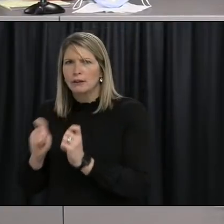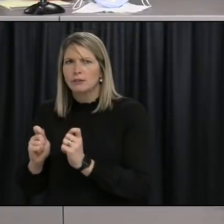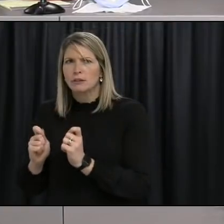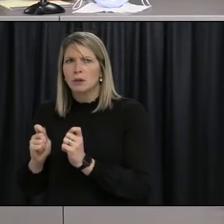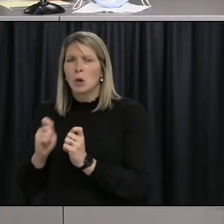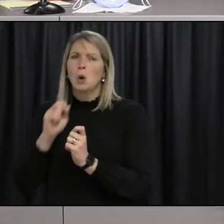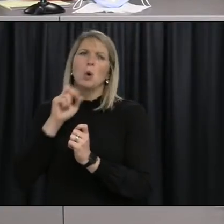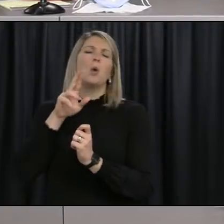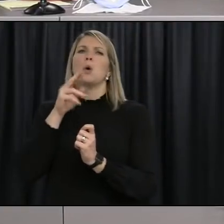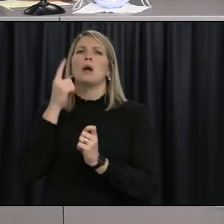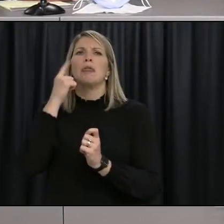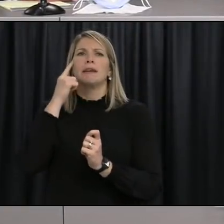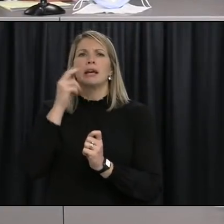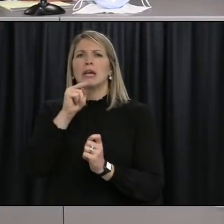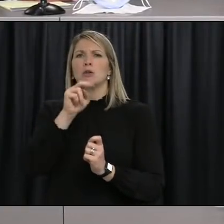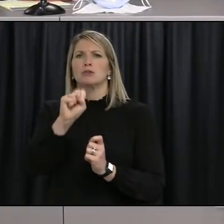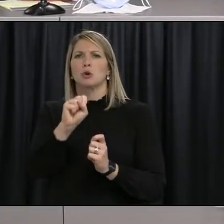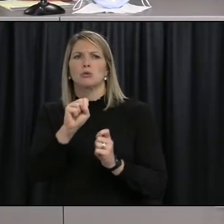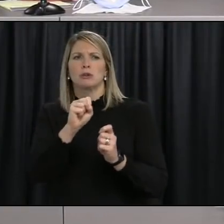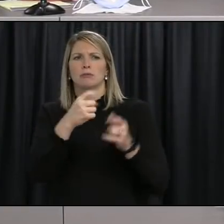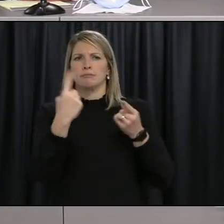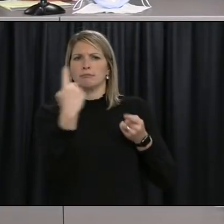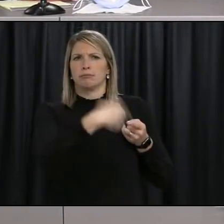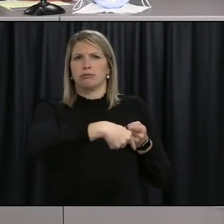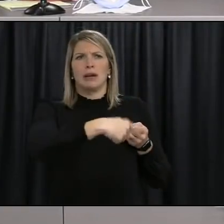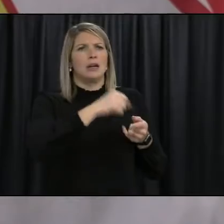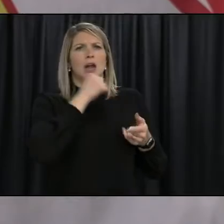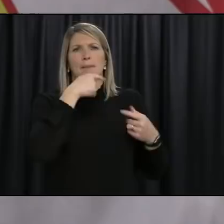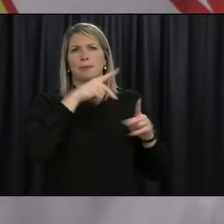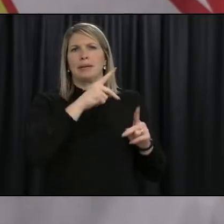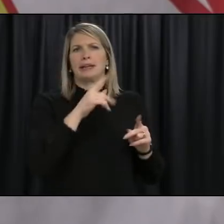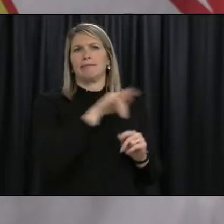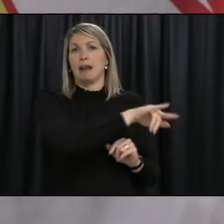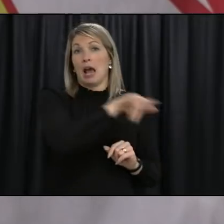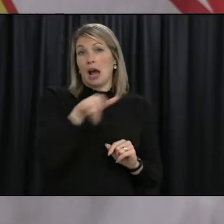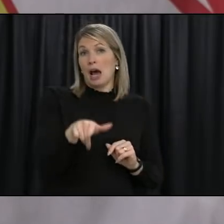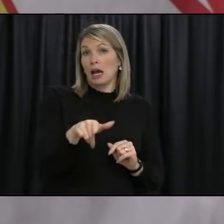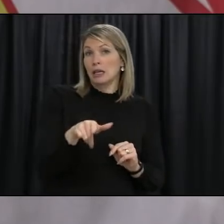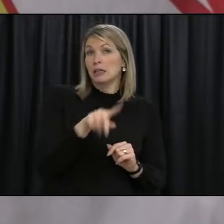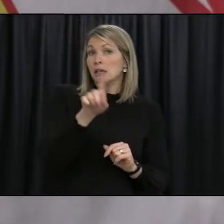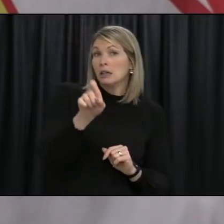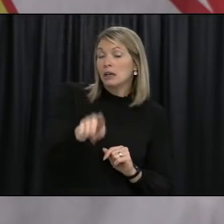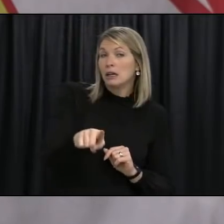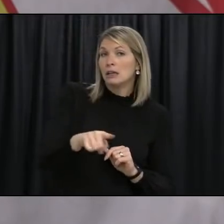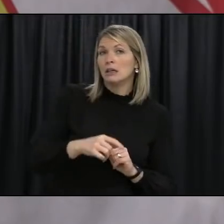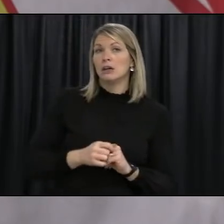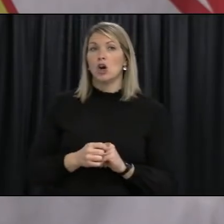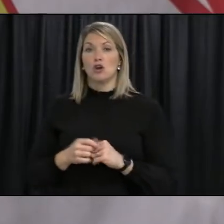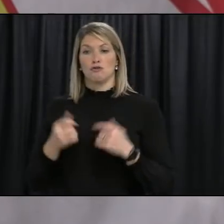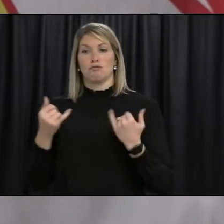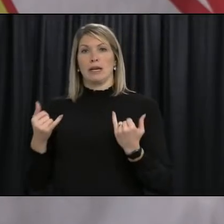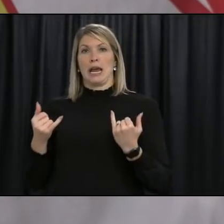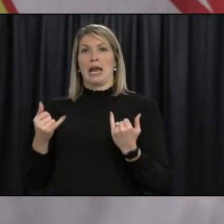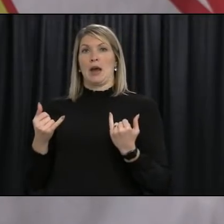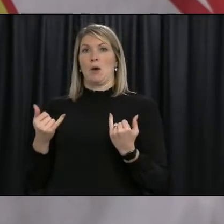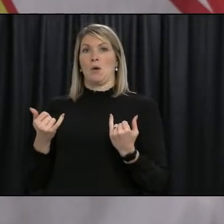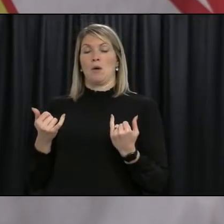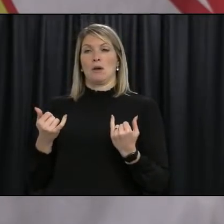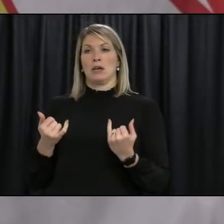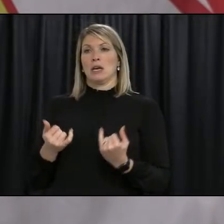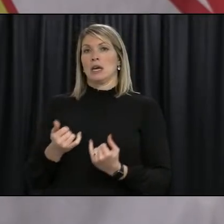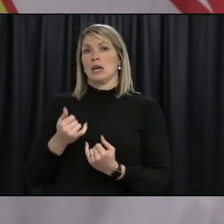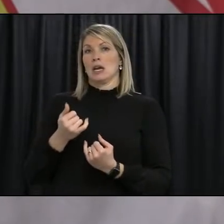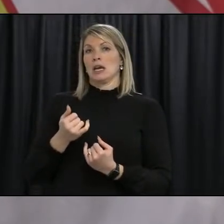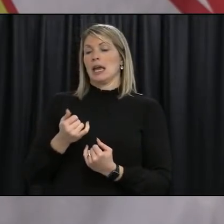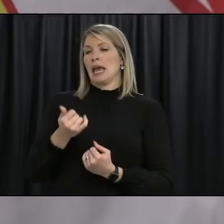Nova Scotia from the Atlantic bubble? So certainly we don't have any cases at the moment where we haven't been